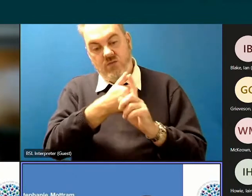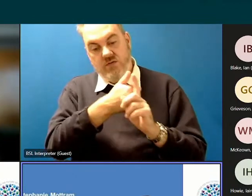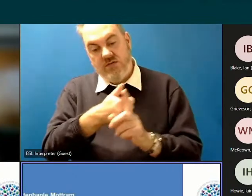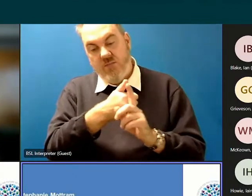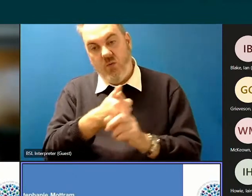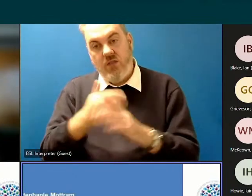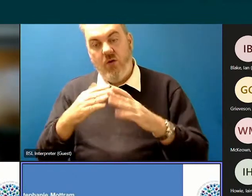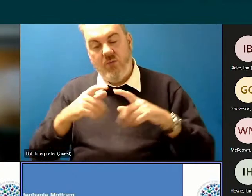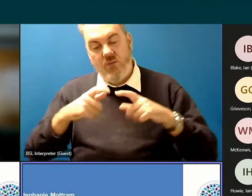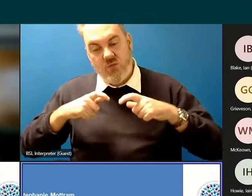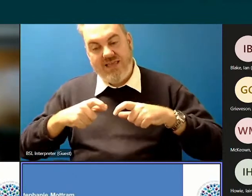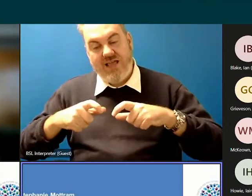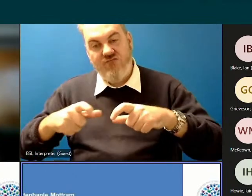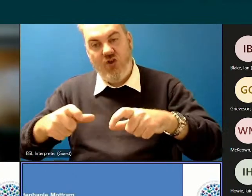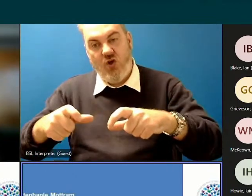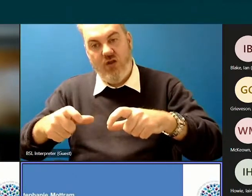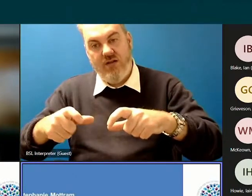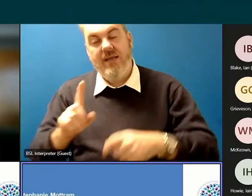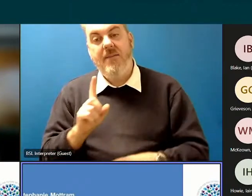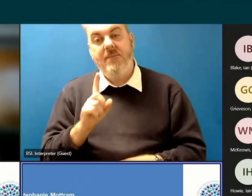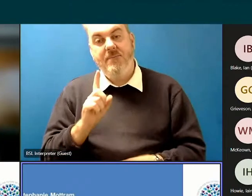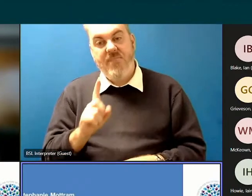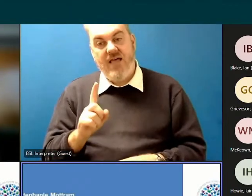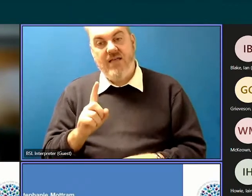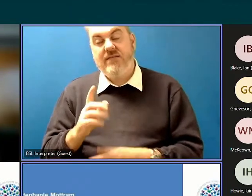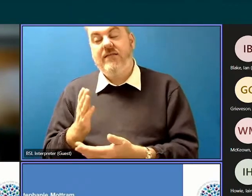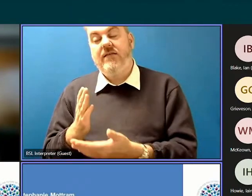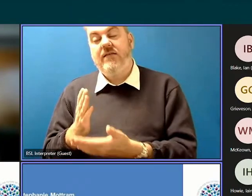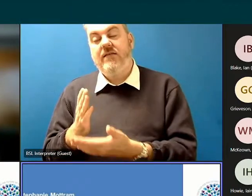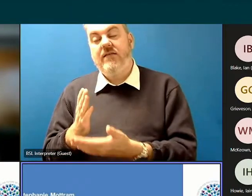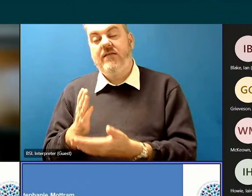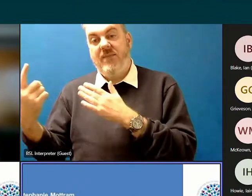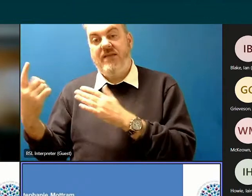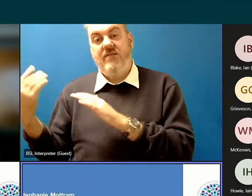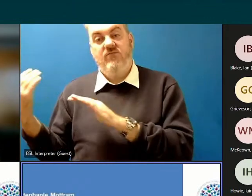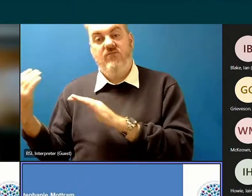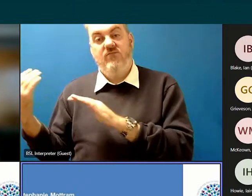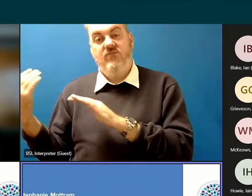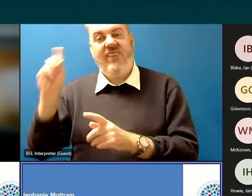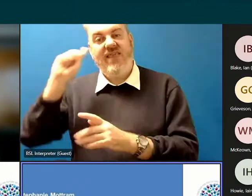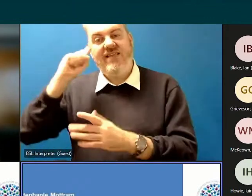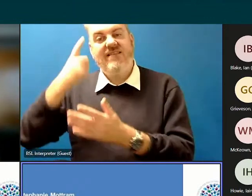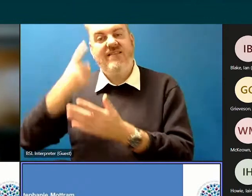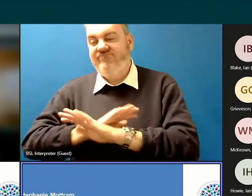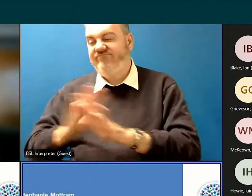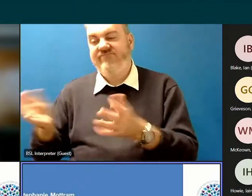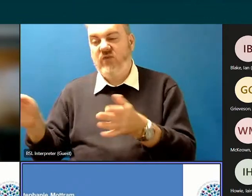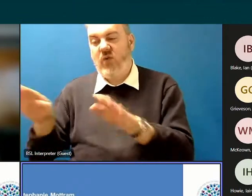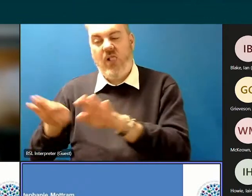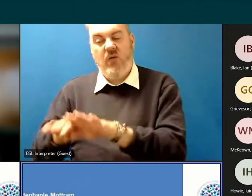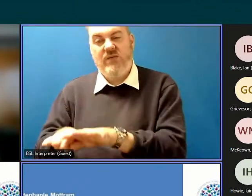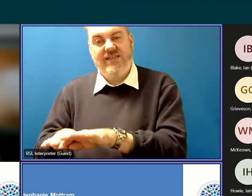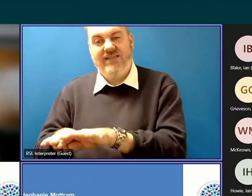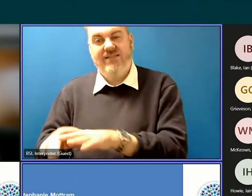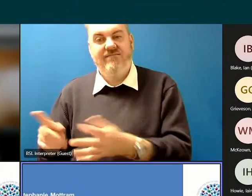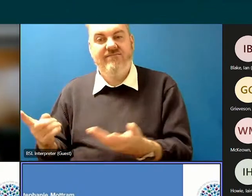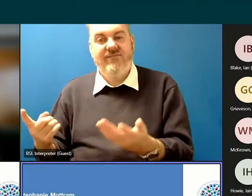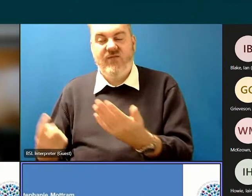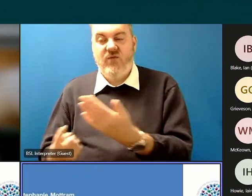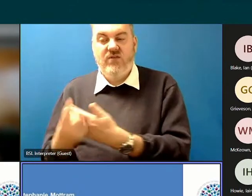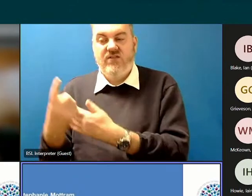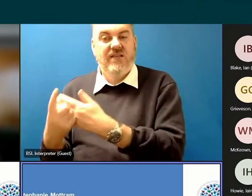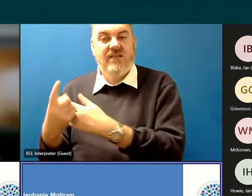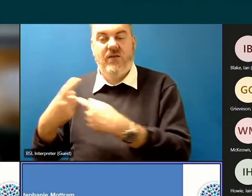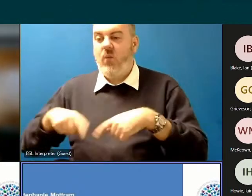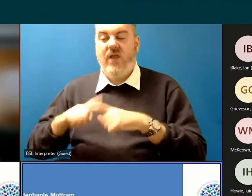remain open. But in these 2 occasions, the independent provider made the decision to close, and that's for various circumstances that are not